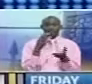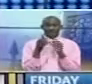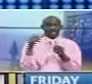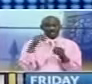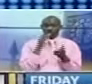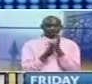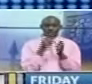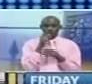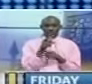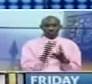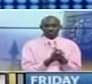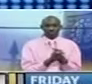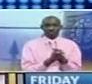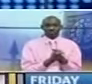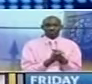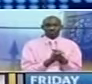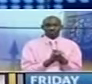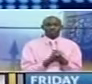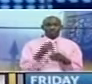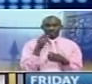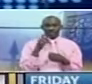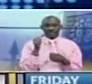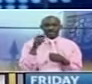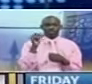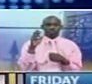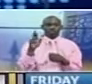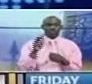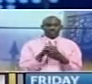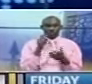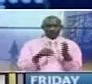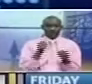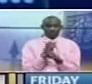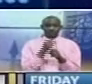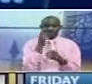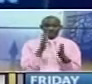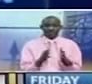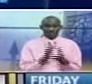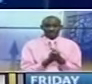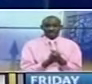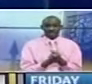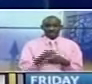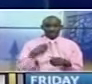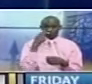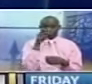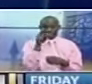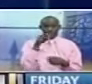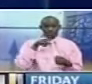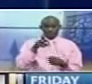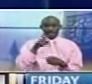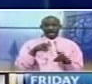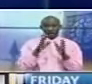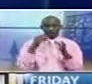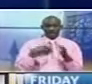told them that here we don't have a digraph. Okay. You say mentor, just like you Mentor. can't tell somebody I saw him walking along